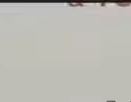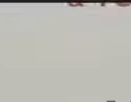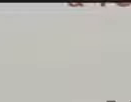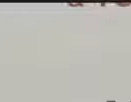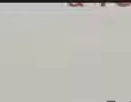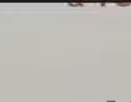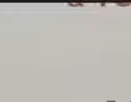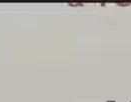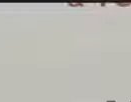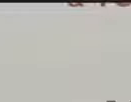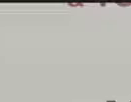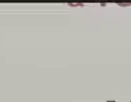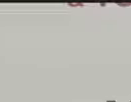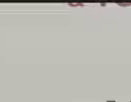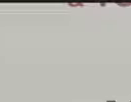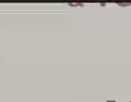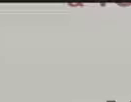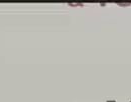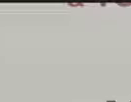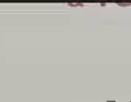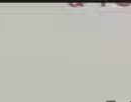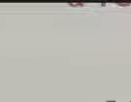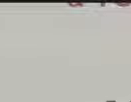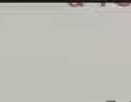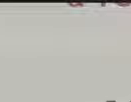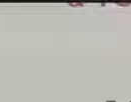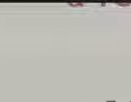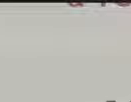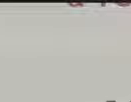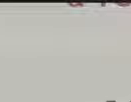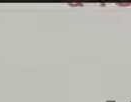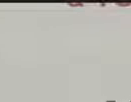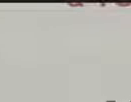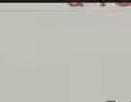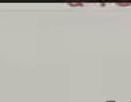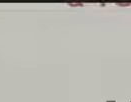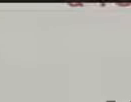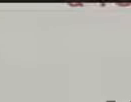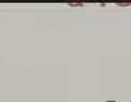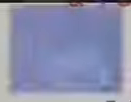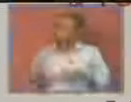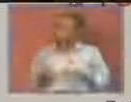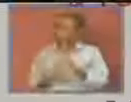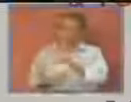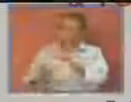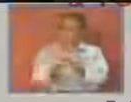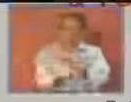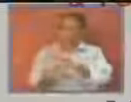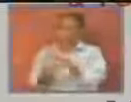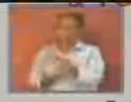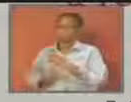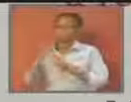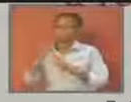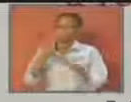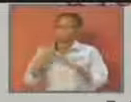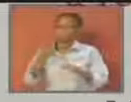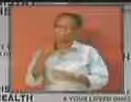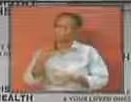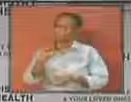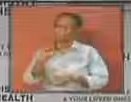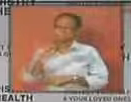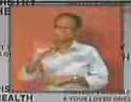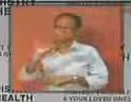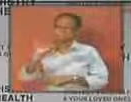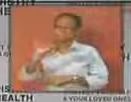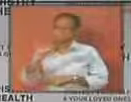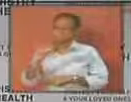that 78.1. So their rate, if you're looking at a rate, is 78.1 protection. Thank you very much, CMO. And now